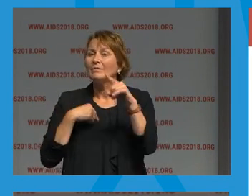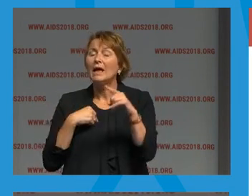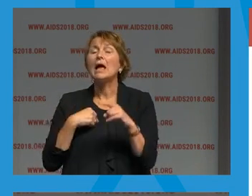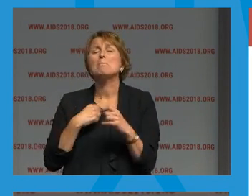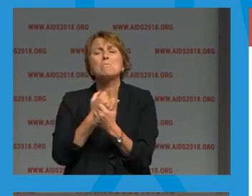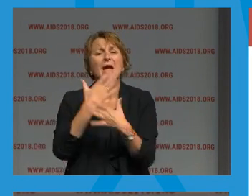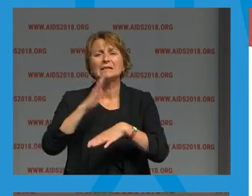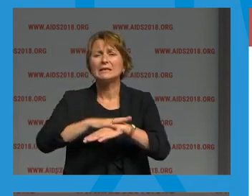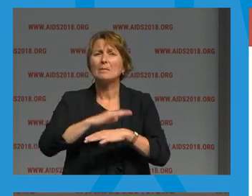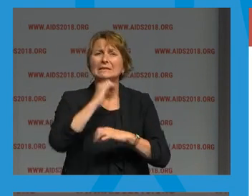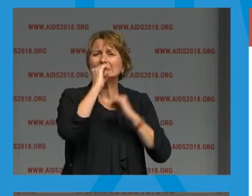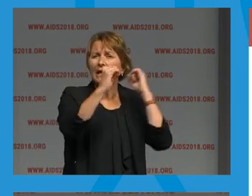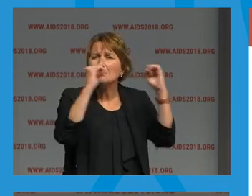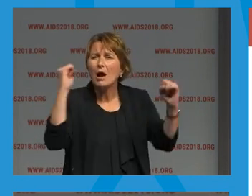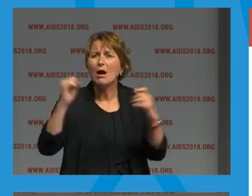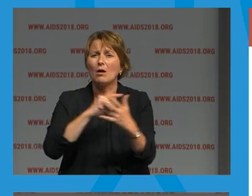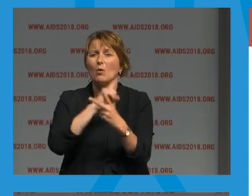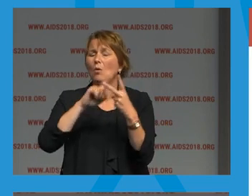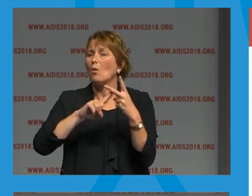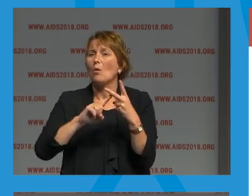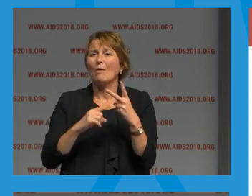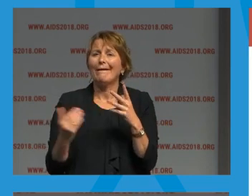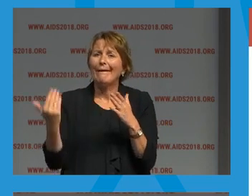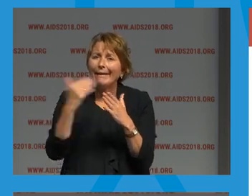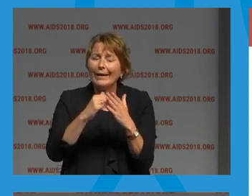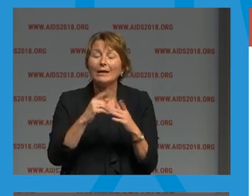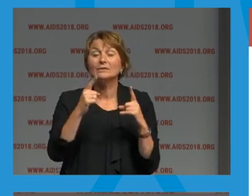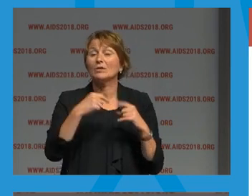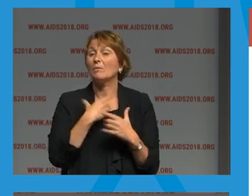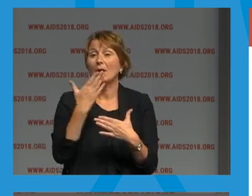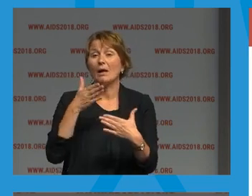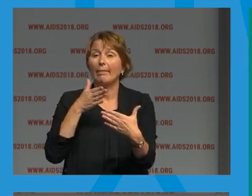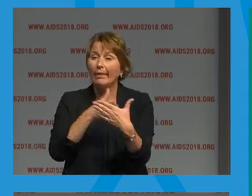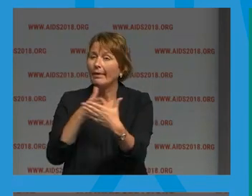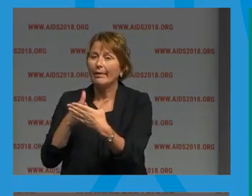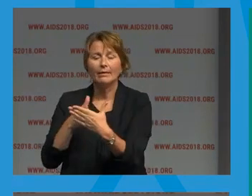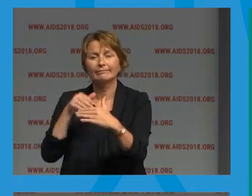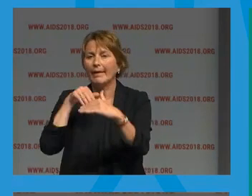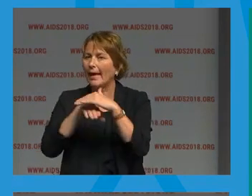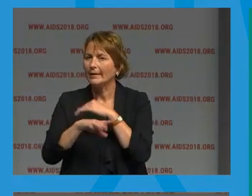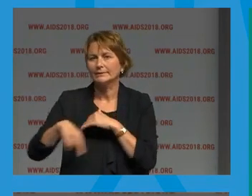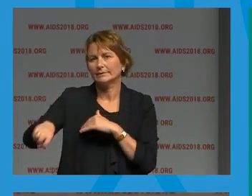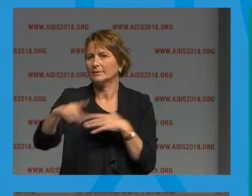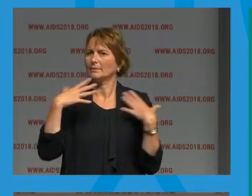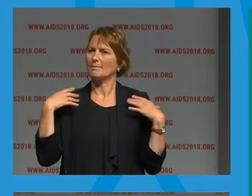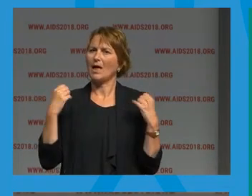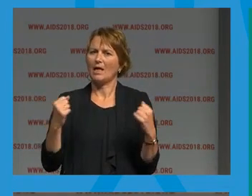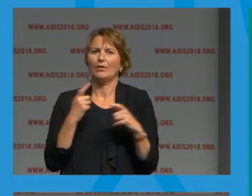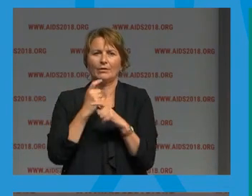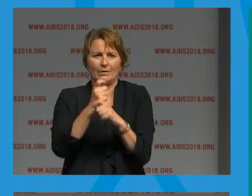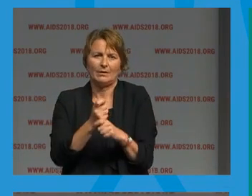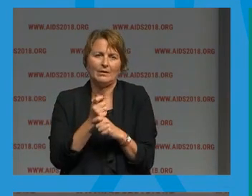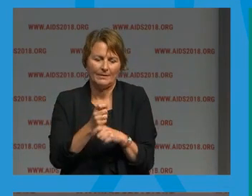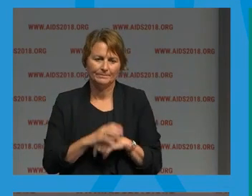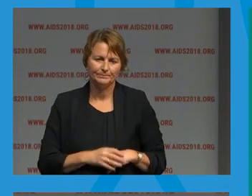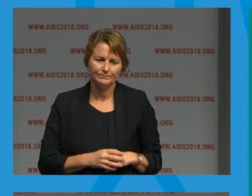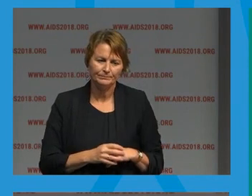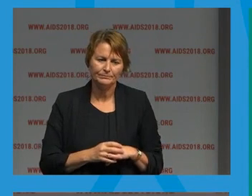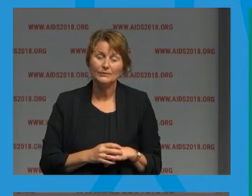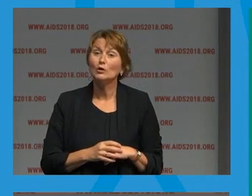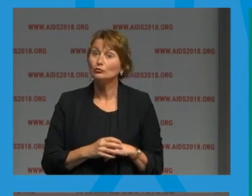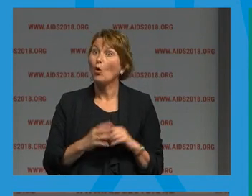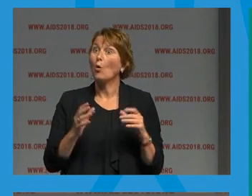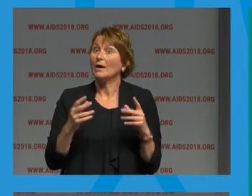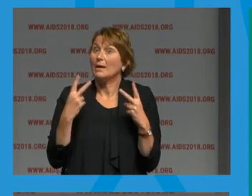and discrimination, but there's unrelenting barriers to continuous access to the healthcare delivery systems. Policies